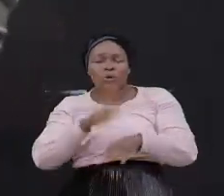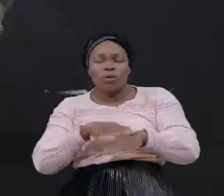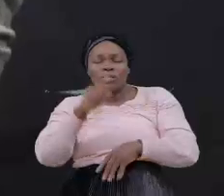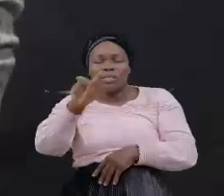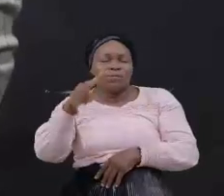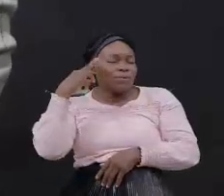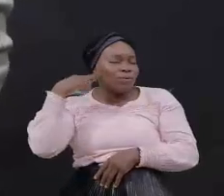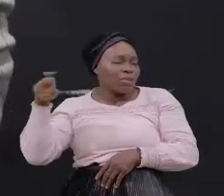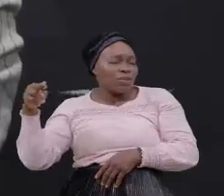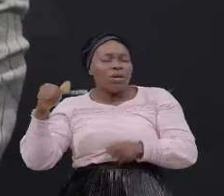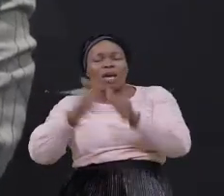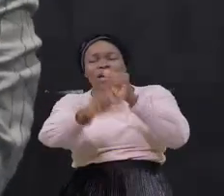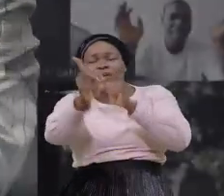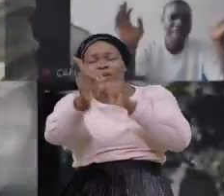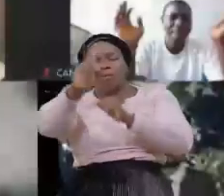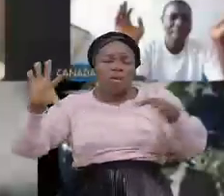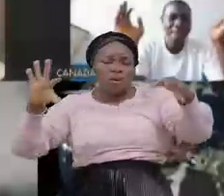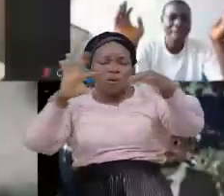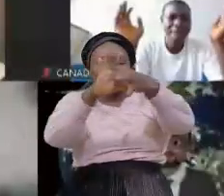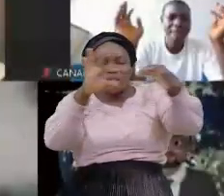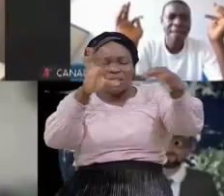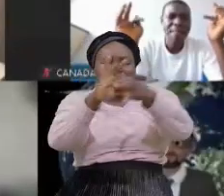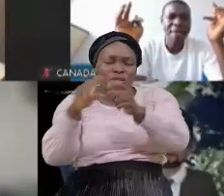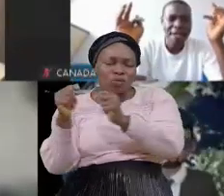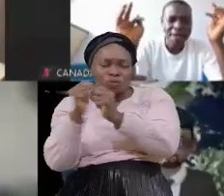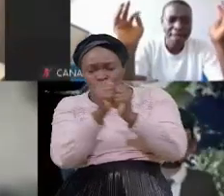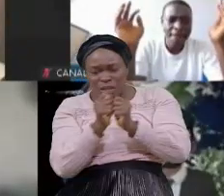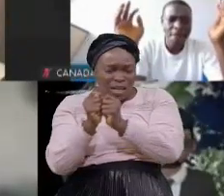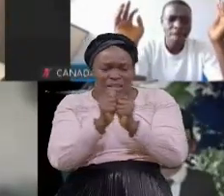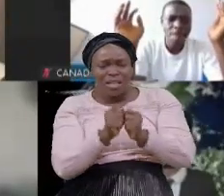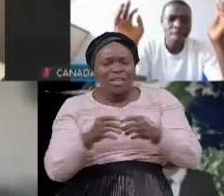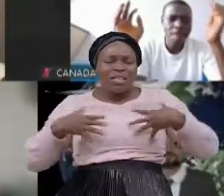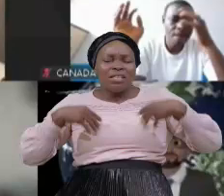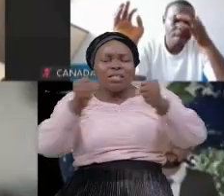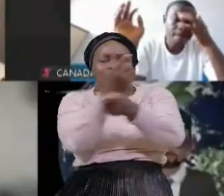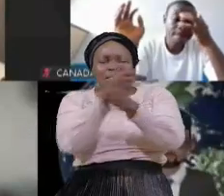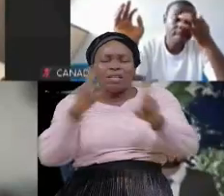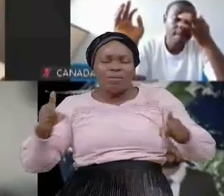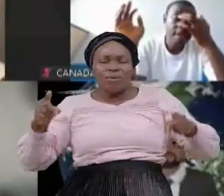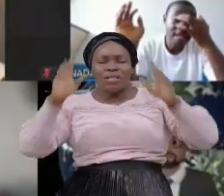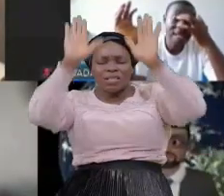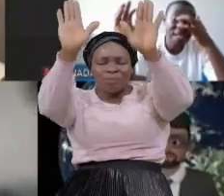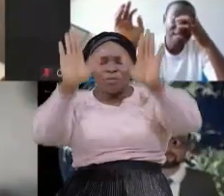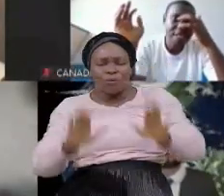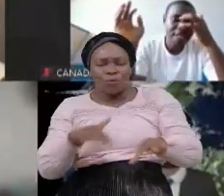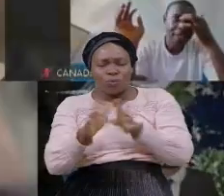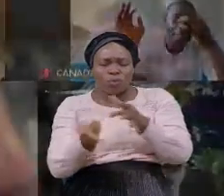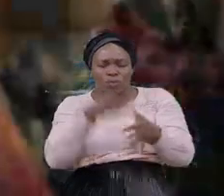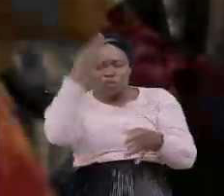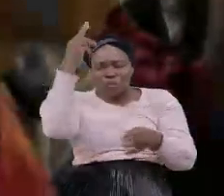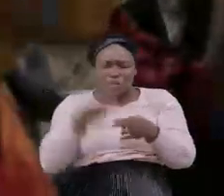everywhere, we're connected together. Healing, deliverance, and miracle. It is